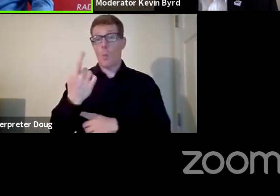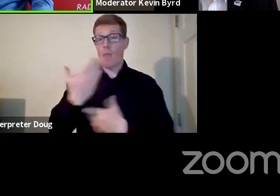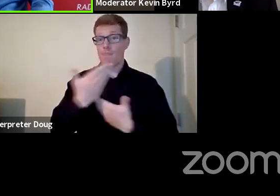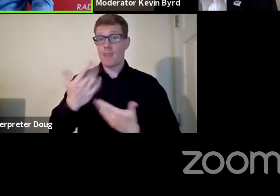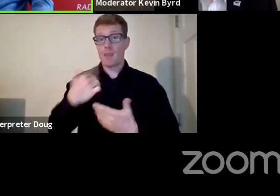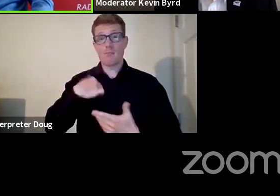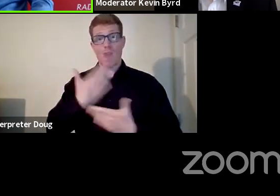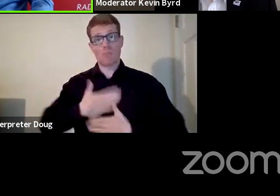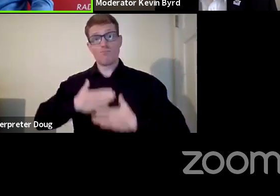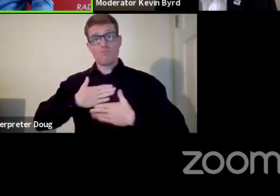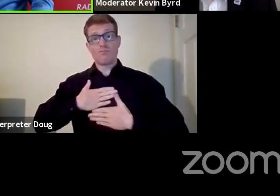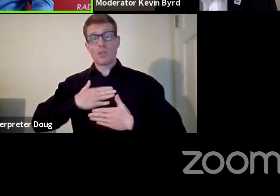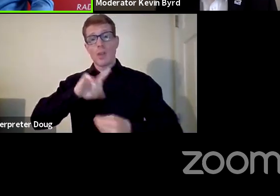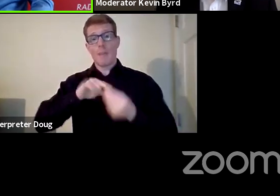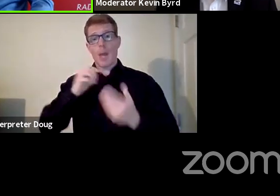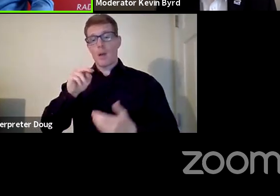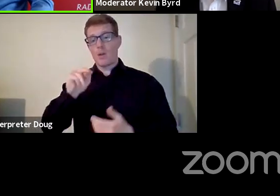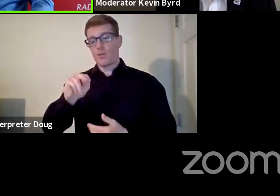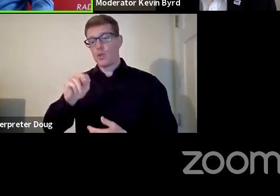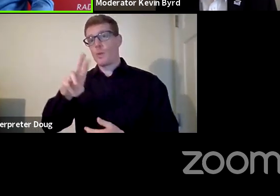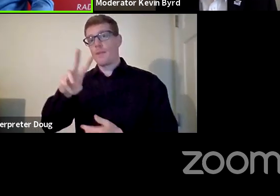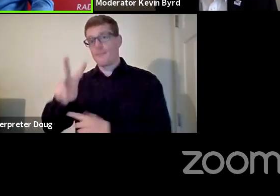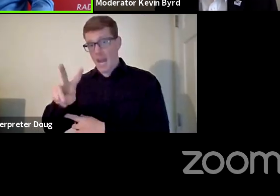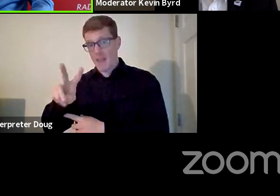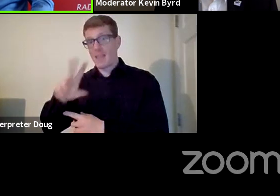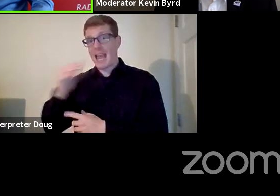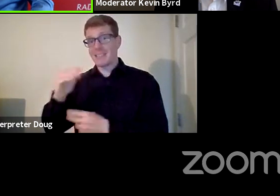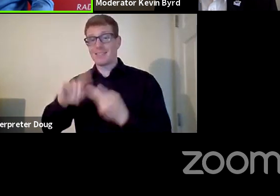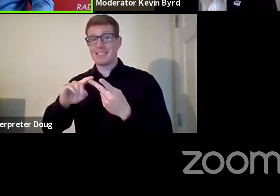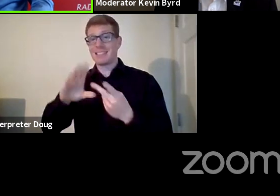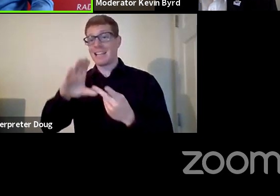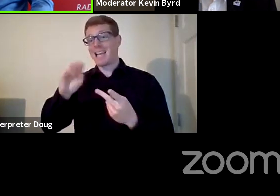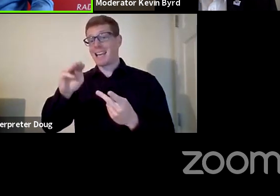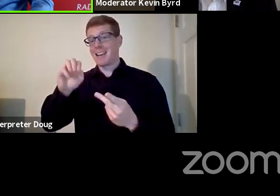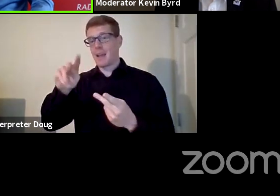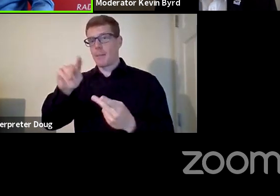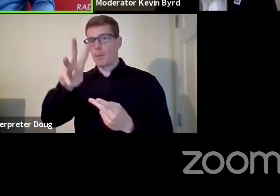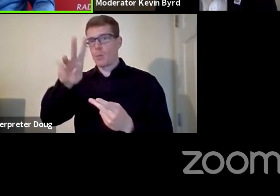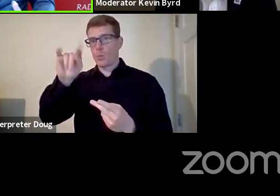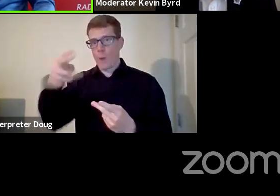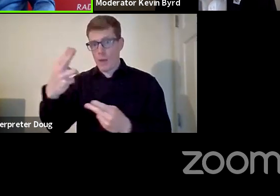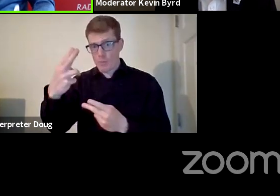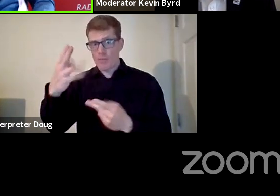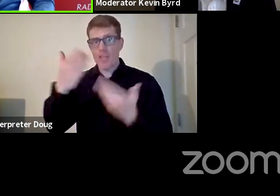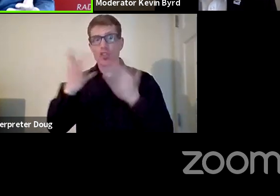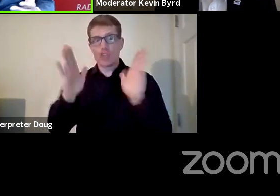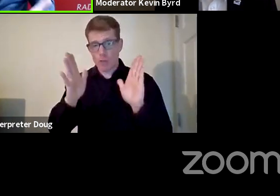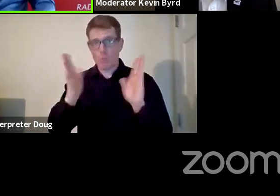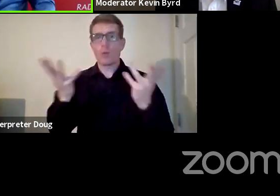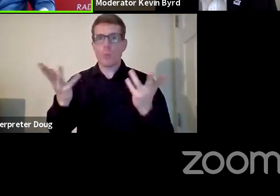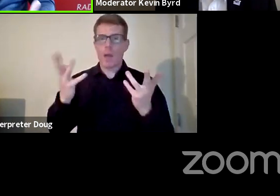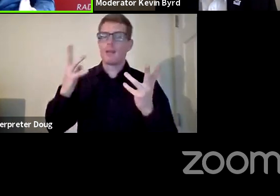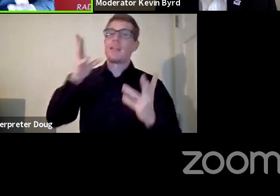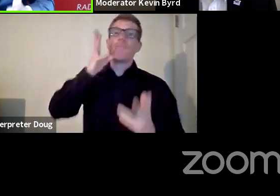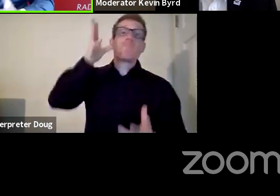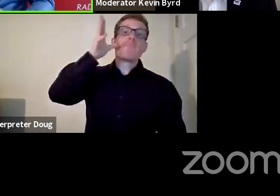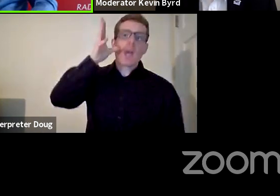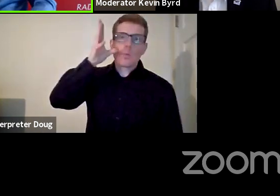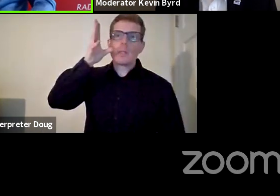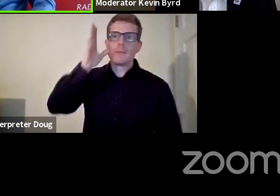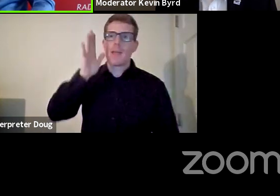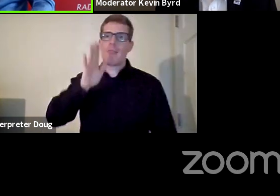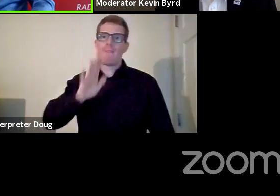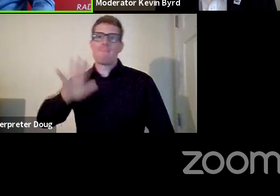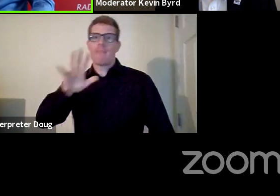Commonwealth is the caring spirit that we have within the community. And it's one thing that I've noticed, whether it's the broader community